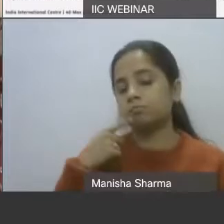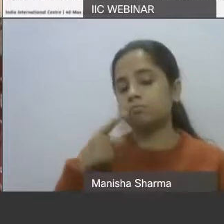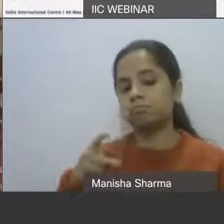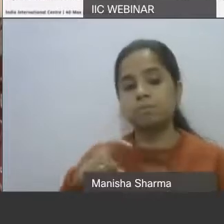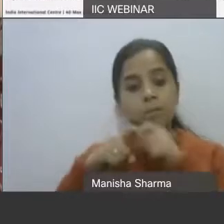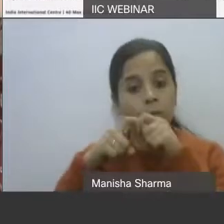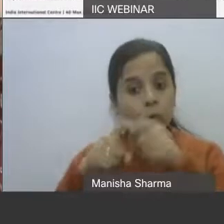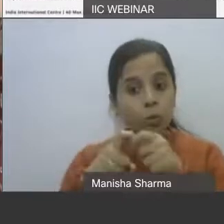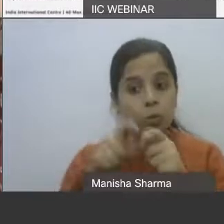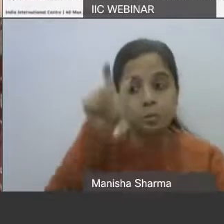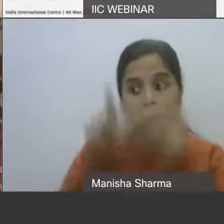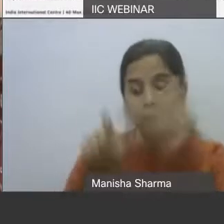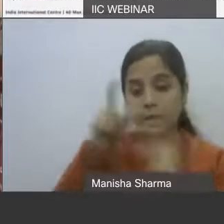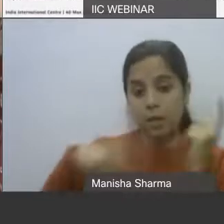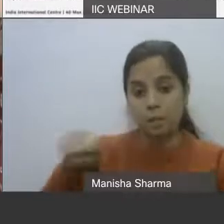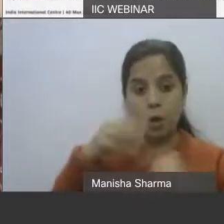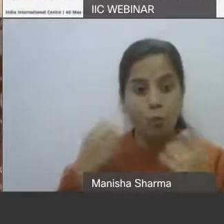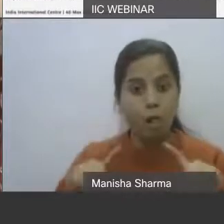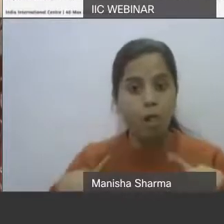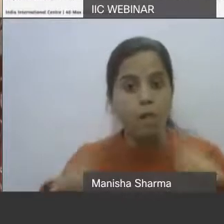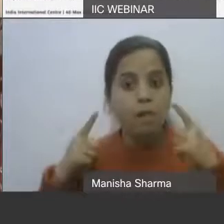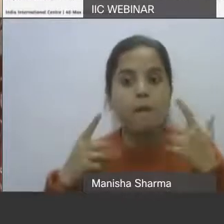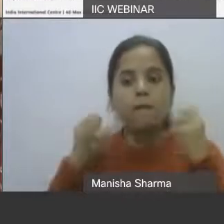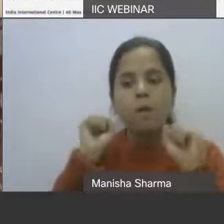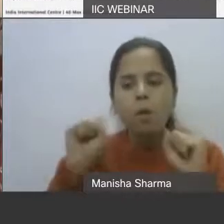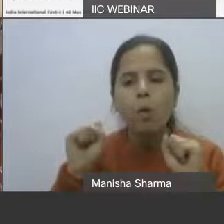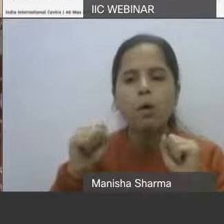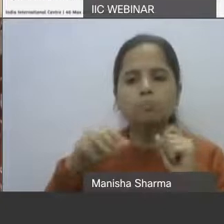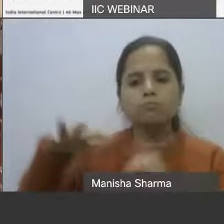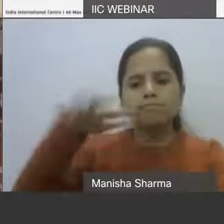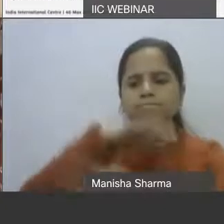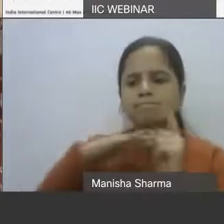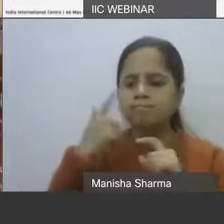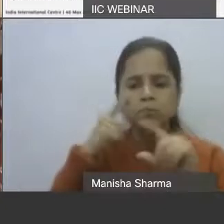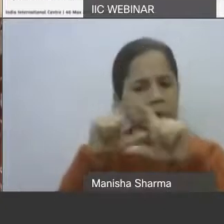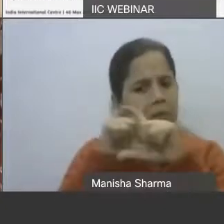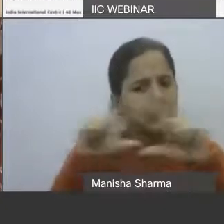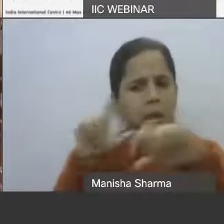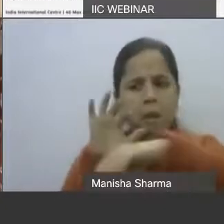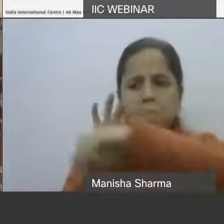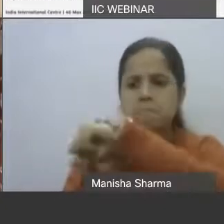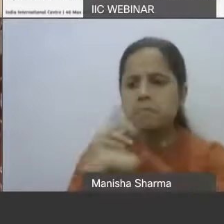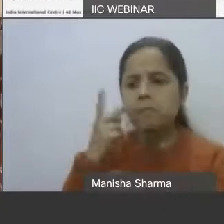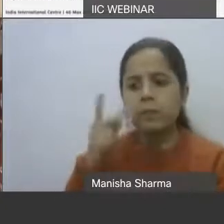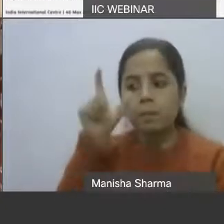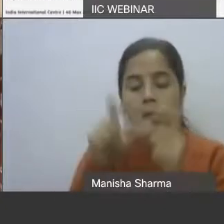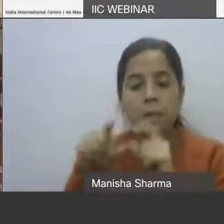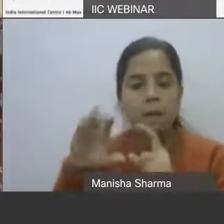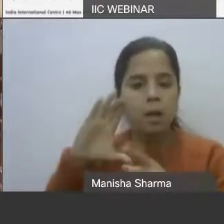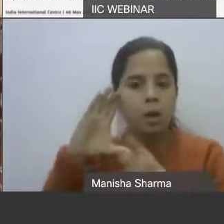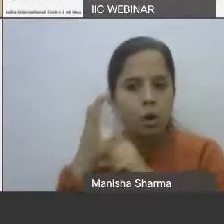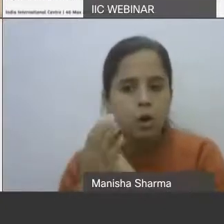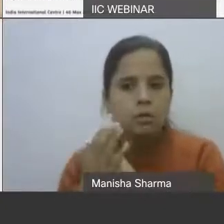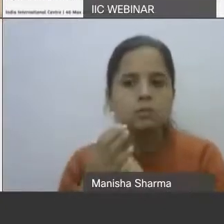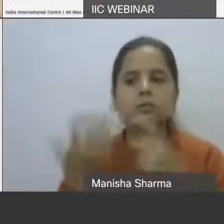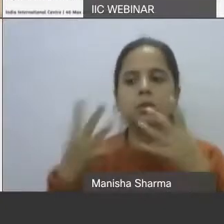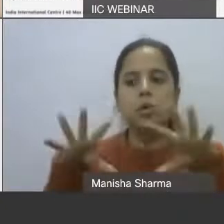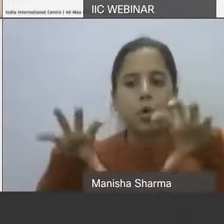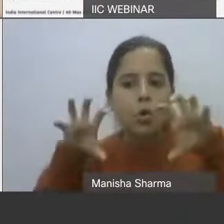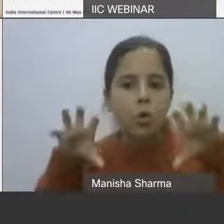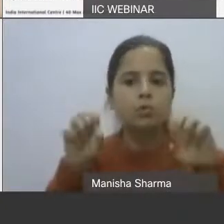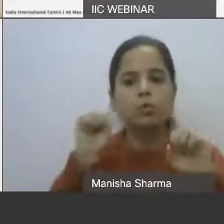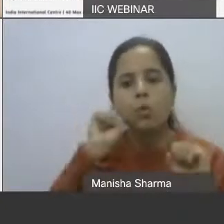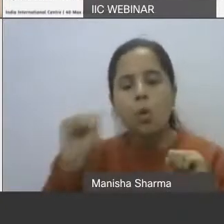citizenship has then to be put and situated clearly within those sort of cultural, constitutional, and